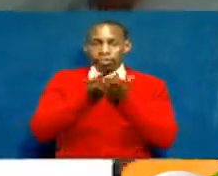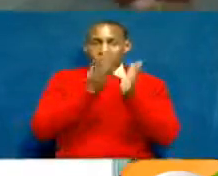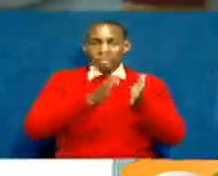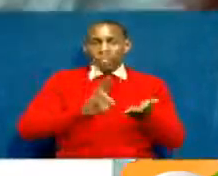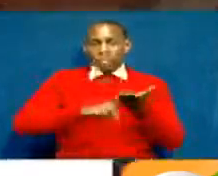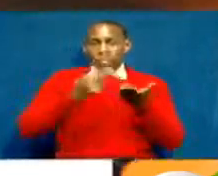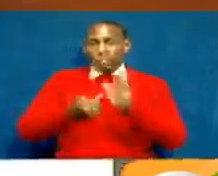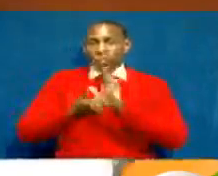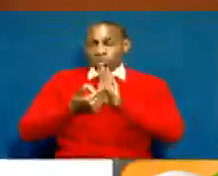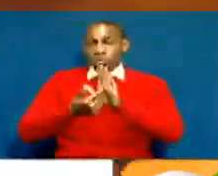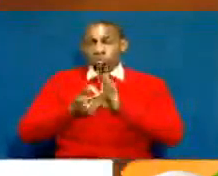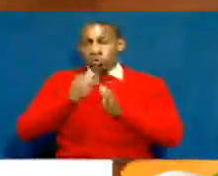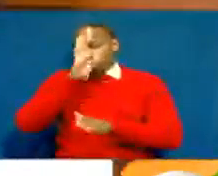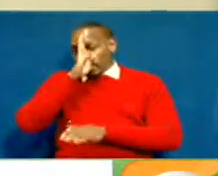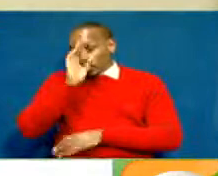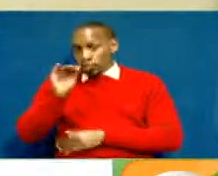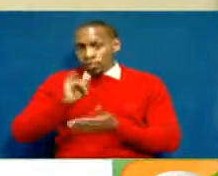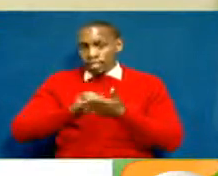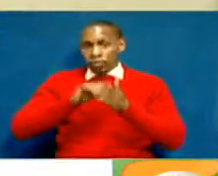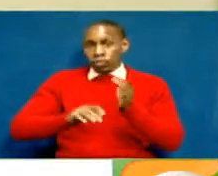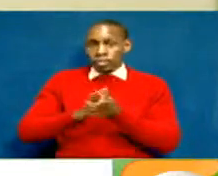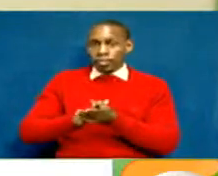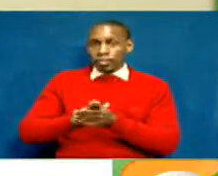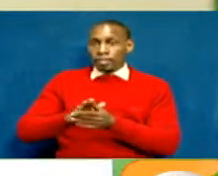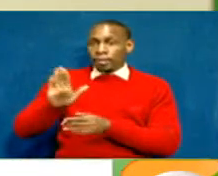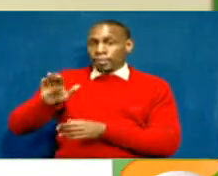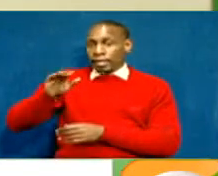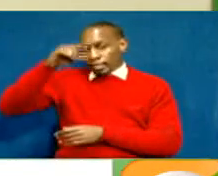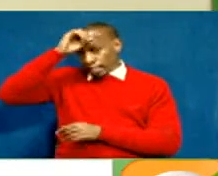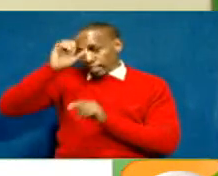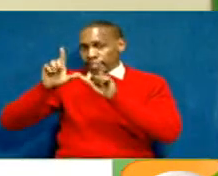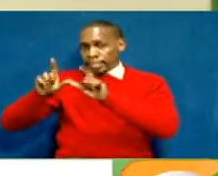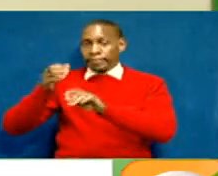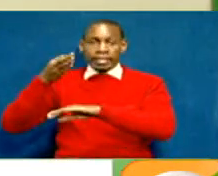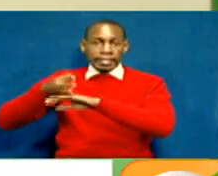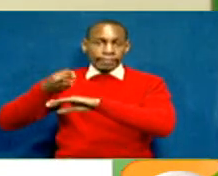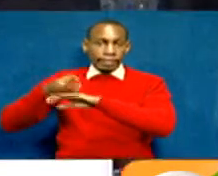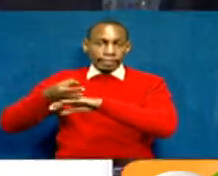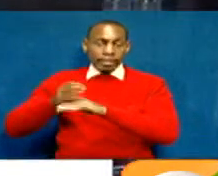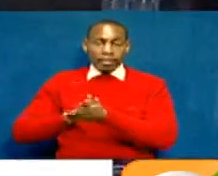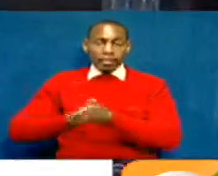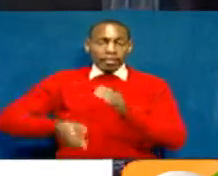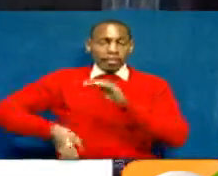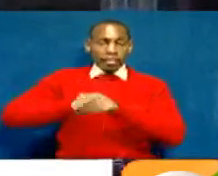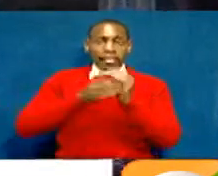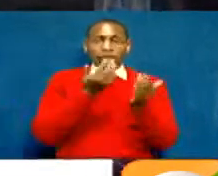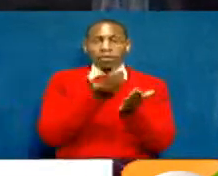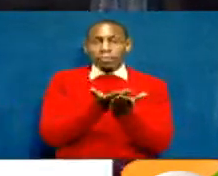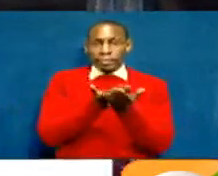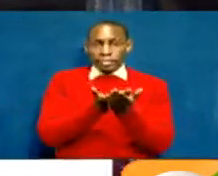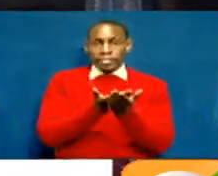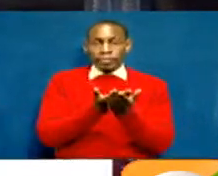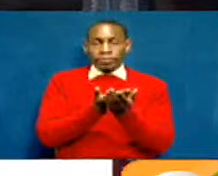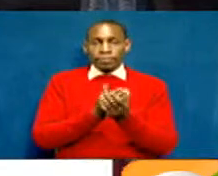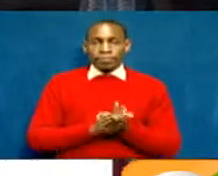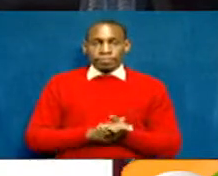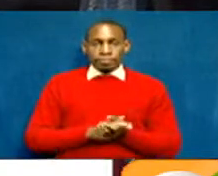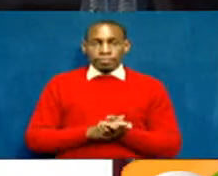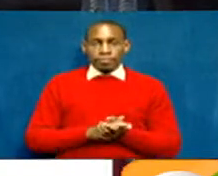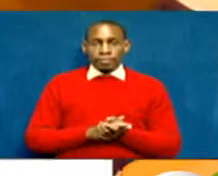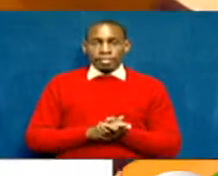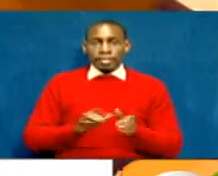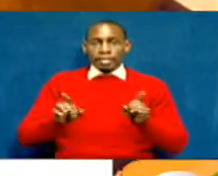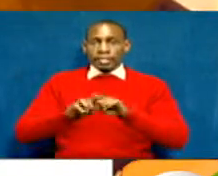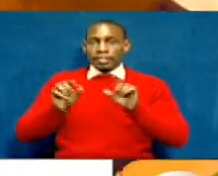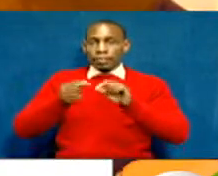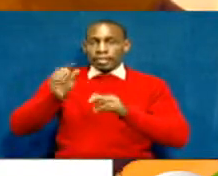to prove beyond reasonable doubt that Sakaja's degree certificate was fake, dismissing the petition with costs. Mrima further